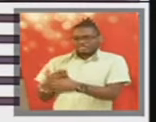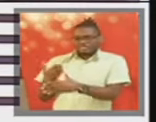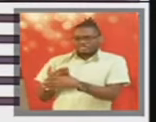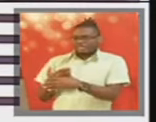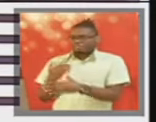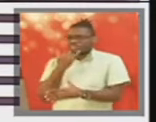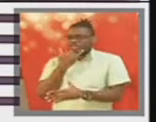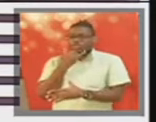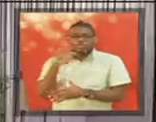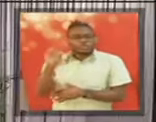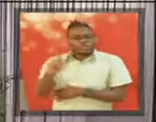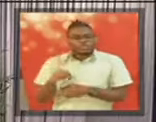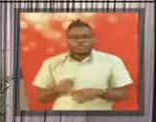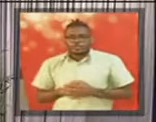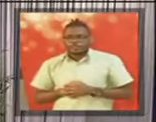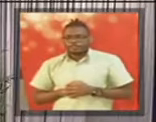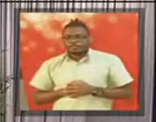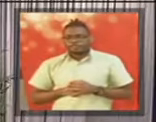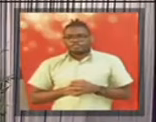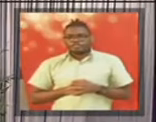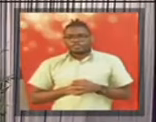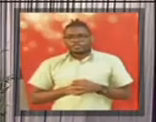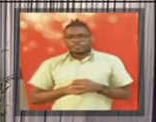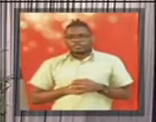Back to Ms. Alcantara. Thank you. And now